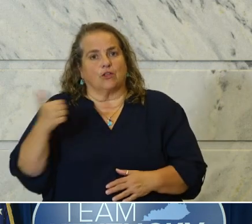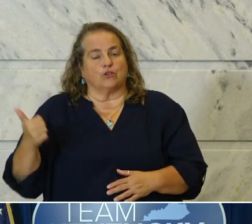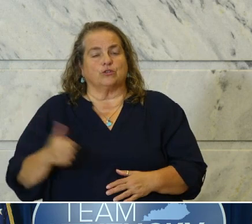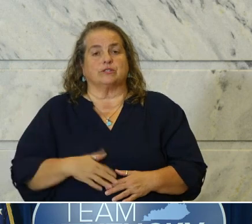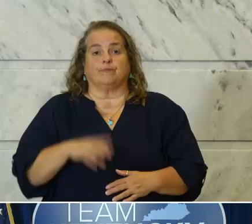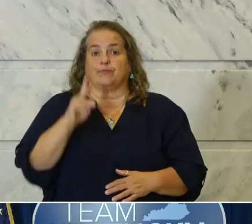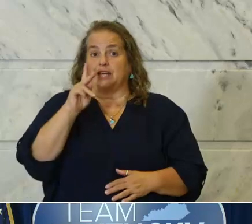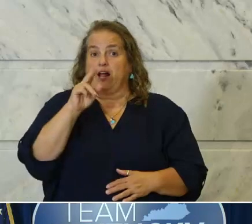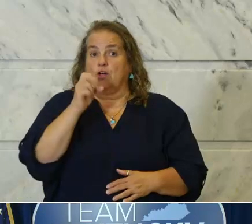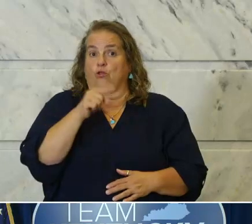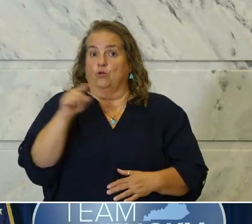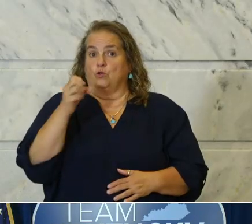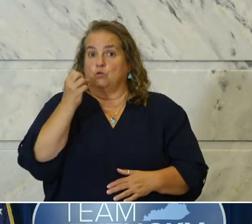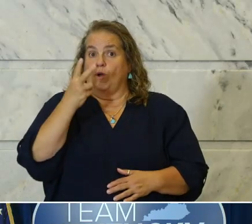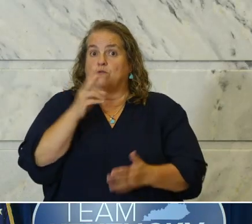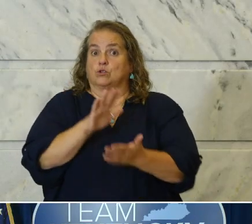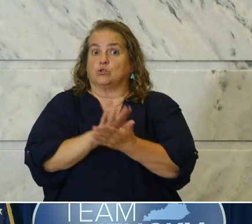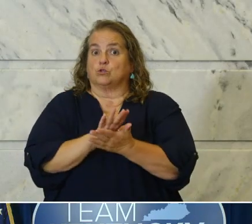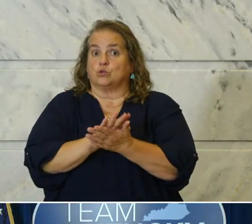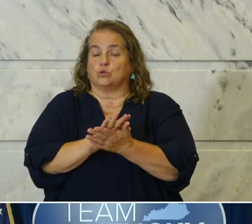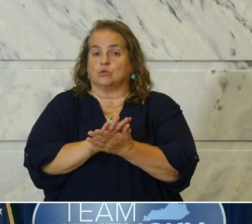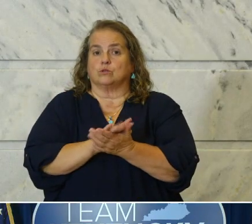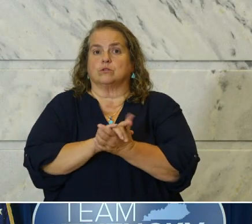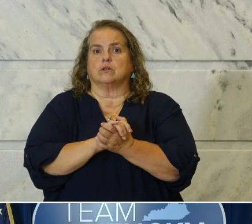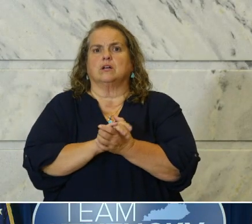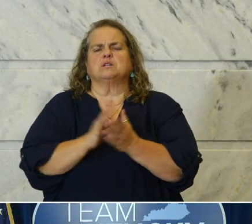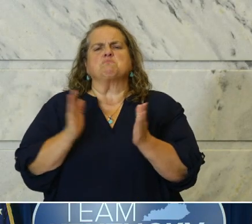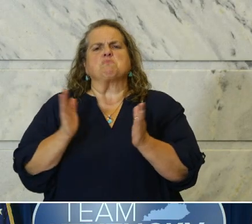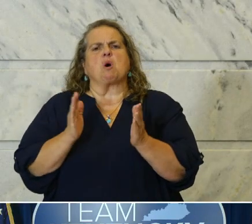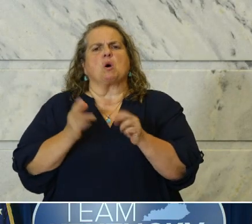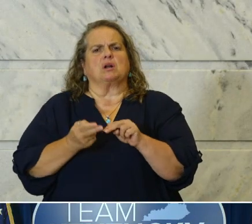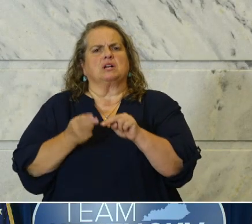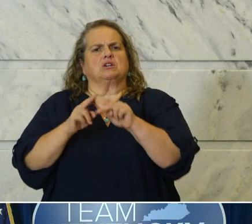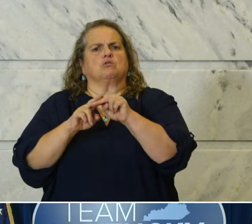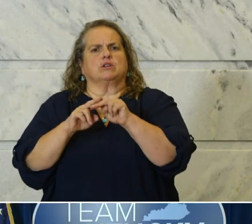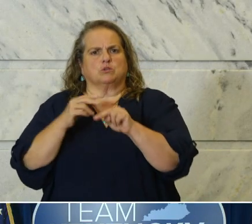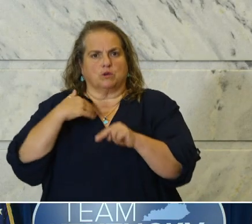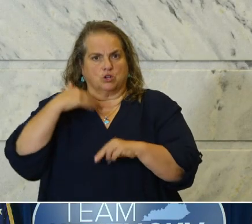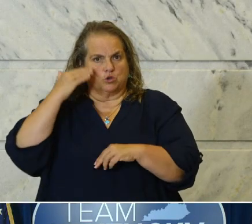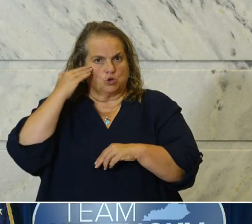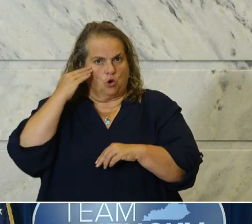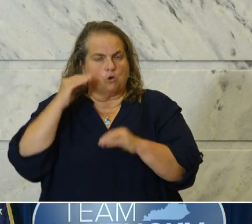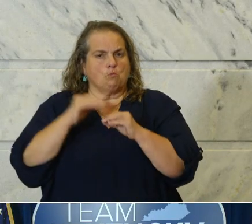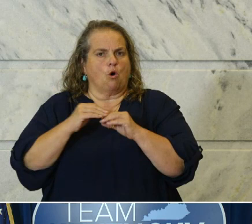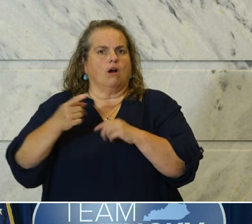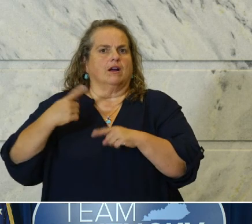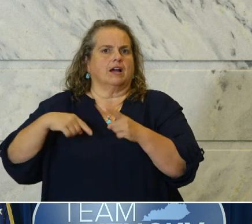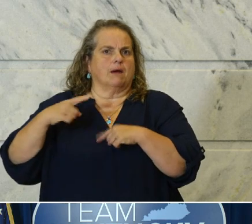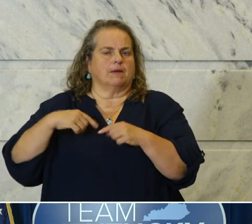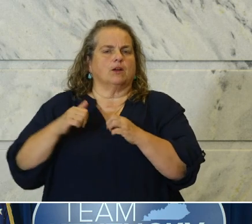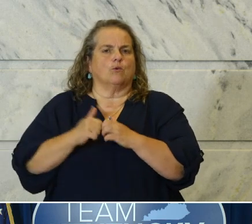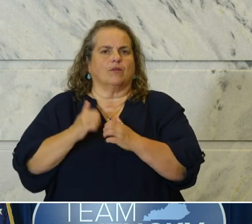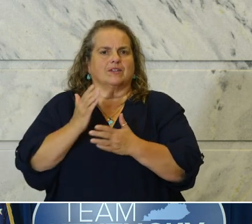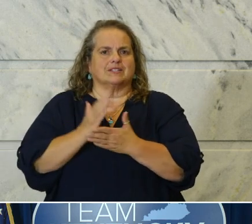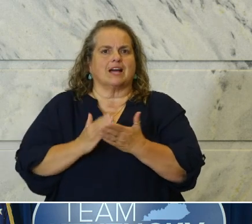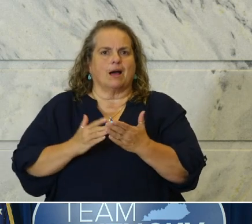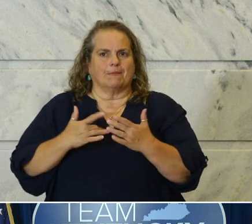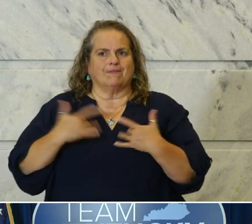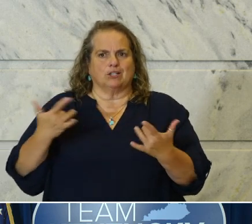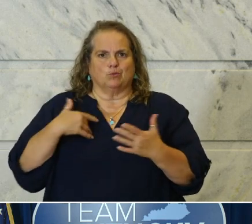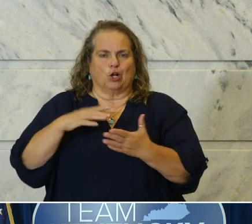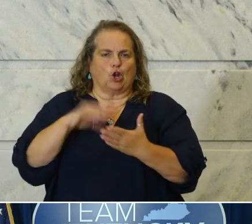12 schools, thankfully this is a very small increase, though. We know more are coming based on some events that we learned about